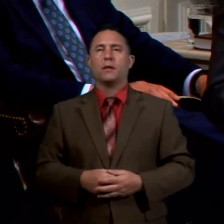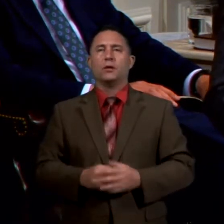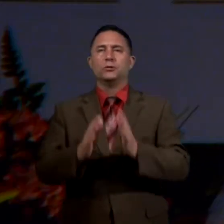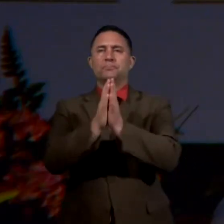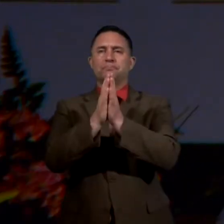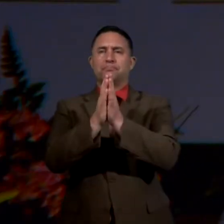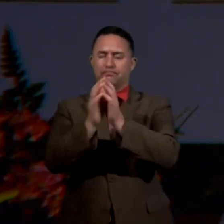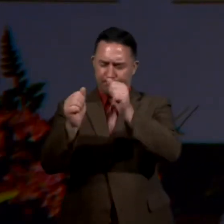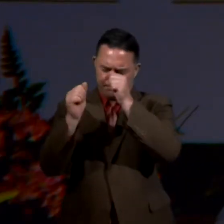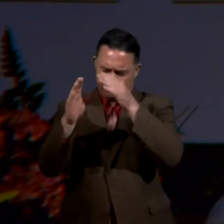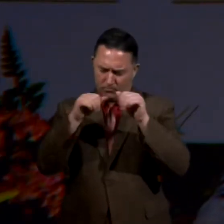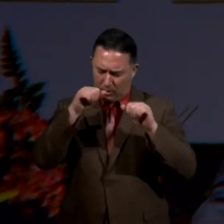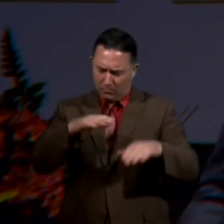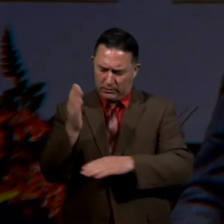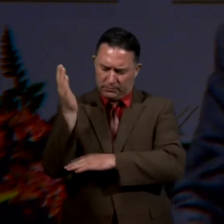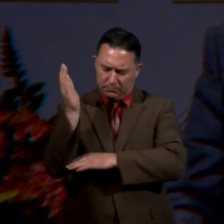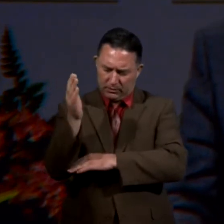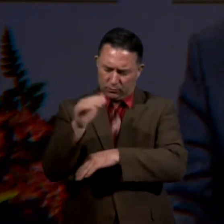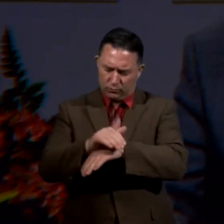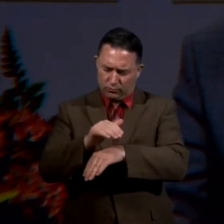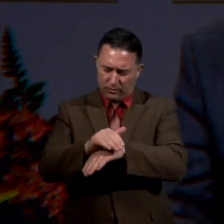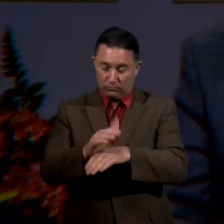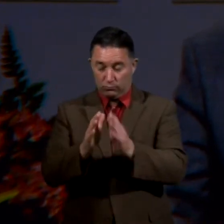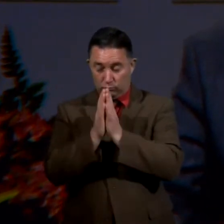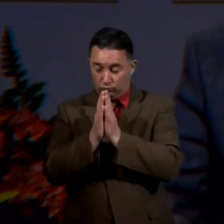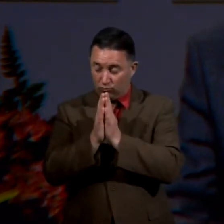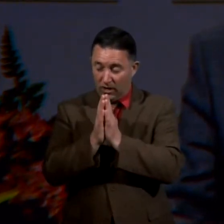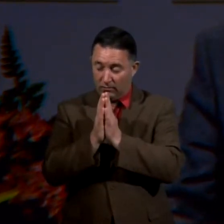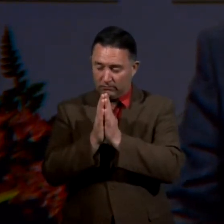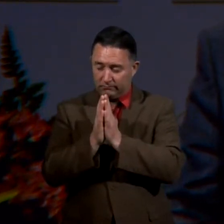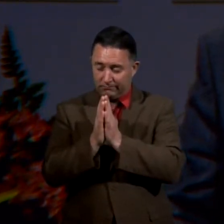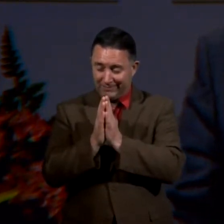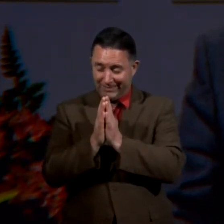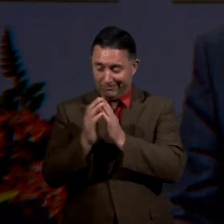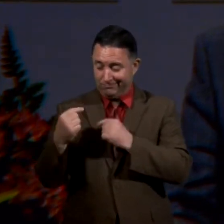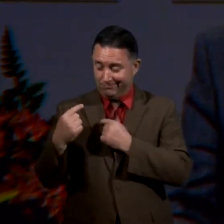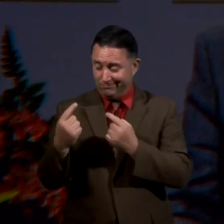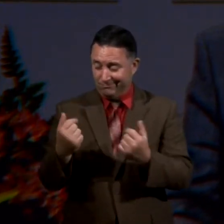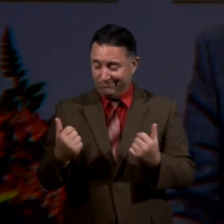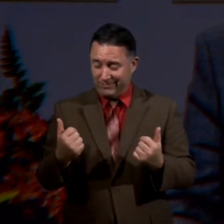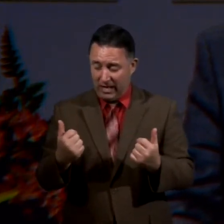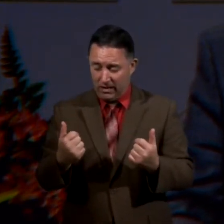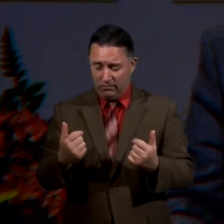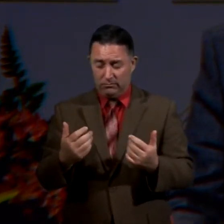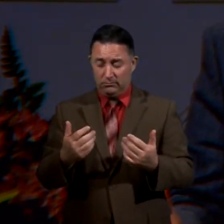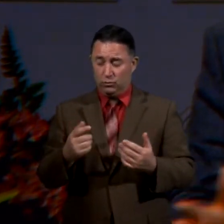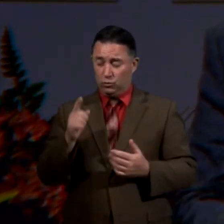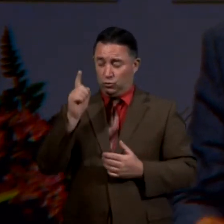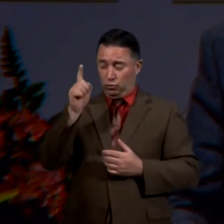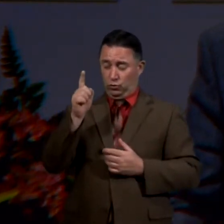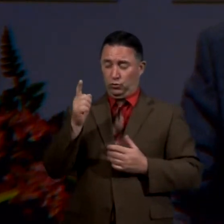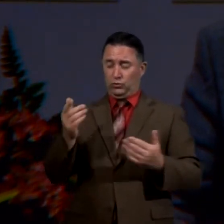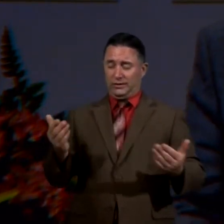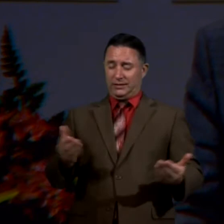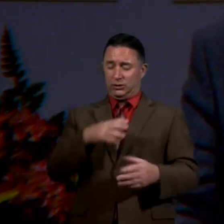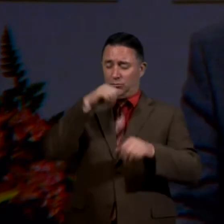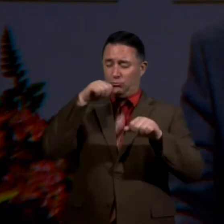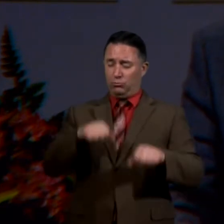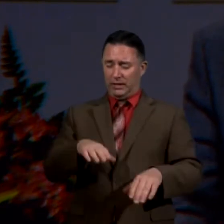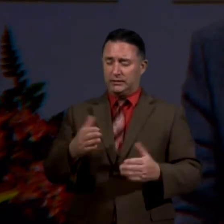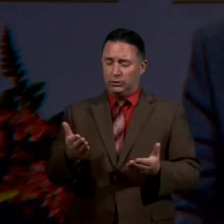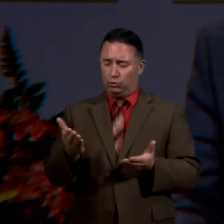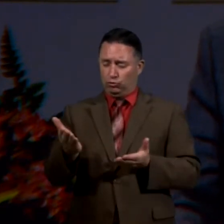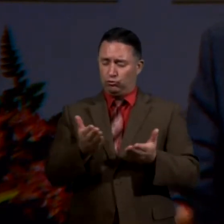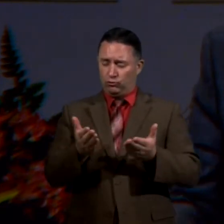Father, please bless tonight's message. I know we've been in prayer. And even to this point, Lord, there's no doubt that you are here and blessing our